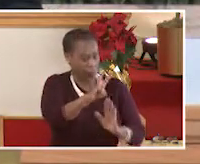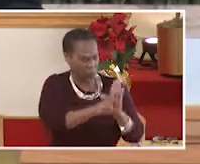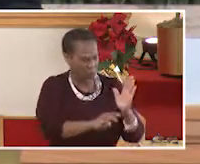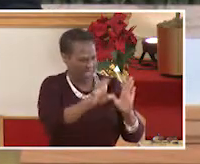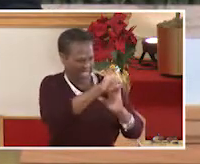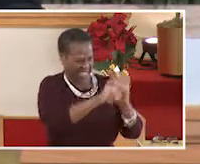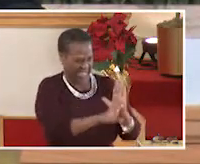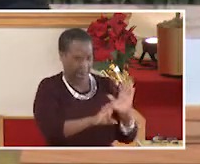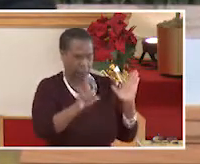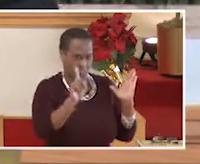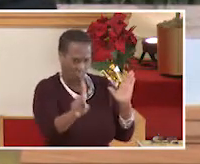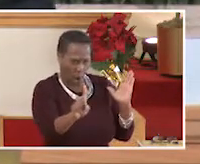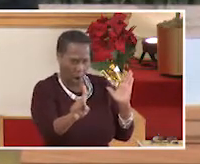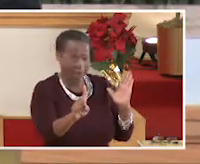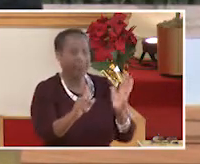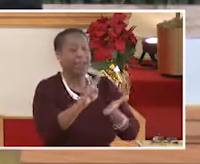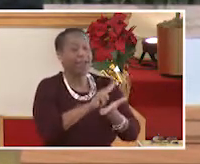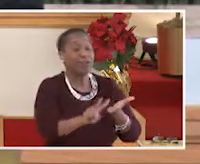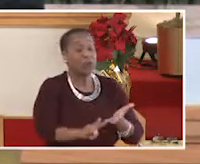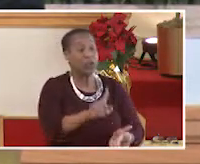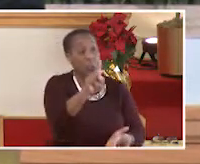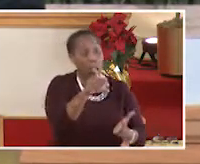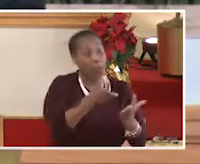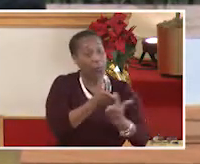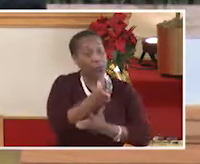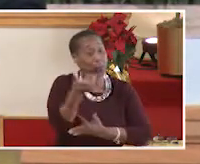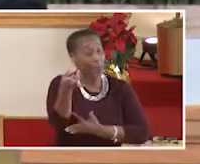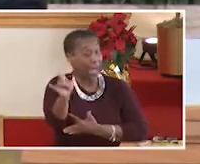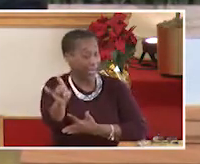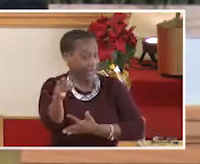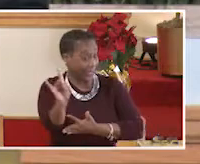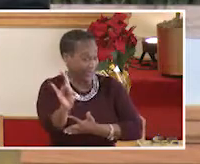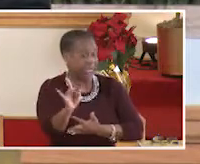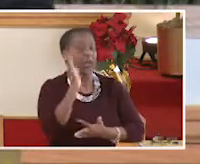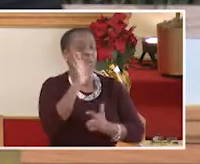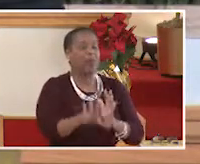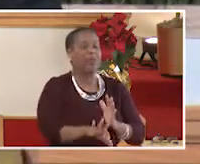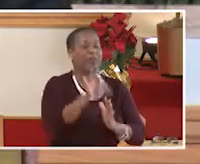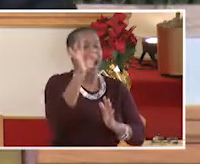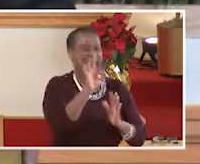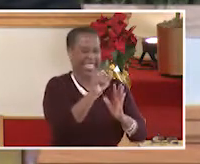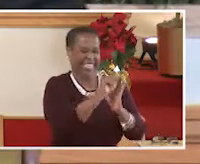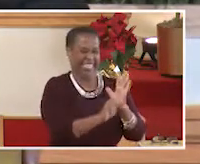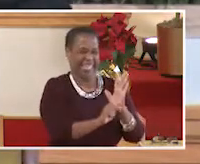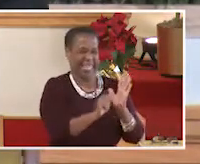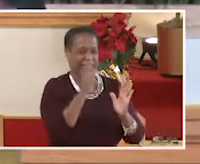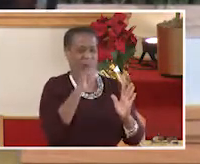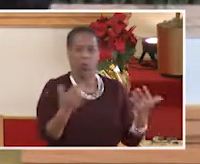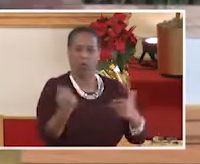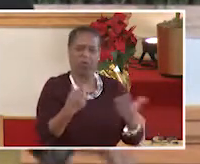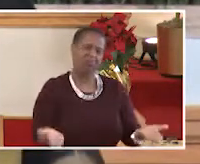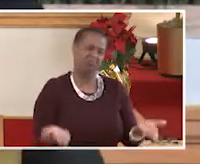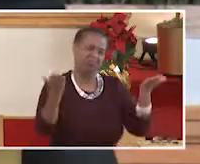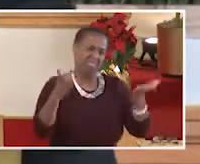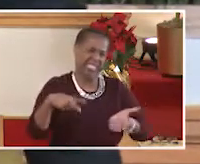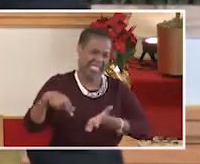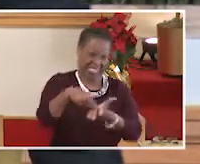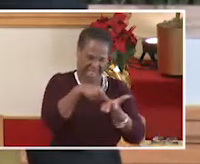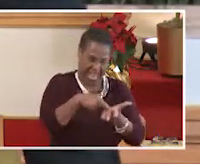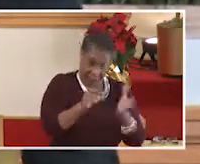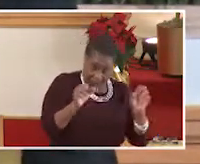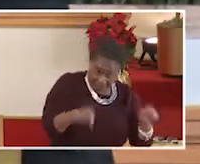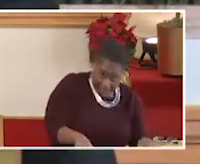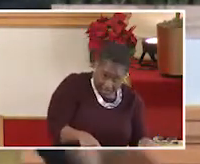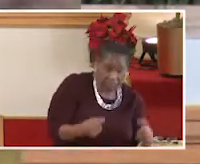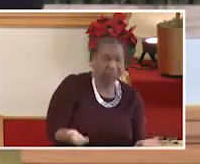chapter 1, verses 1 through 18, we'll find our text for today. Let us stand, all who can and will, to